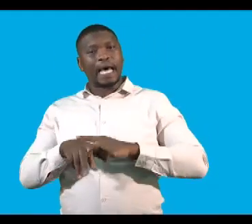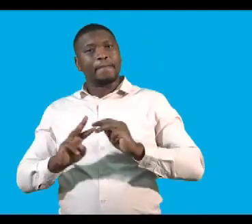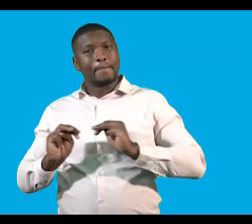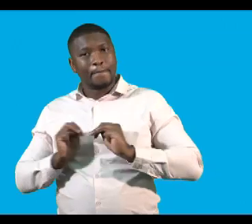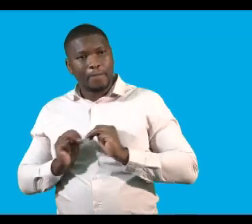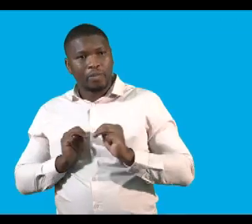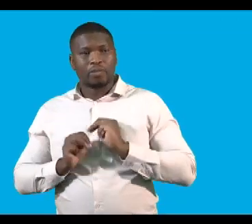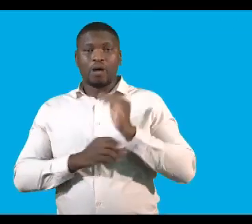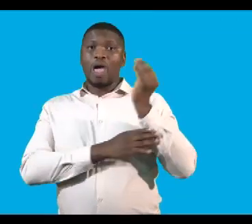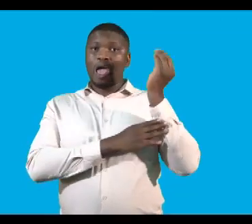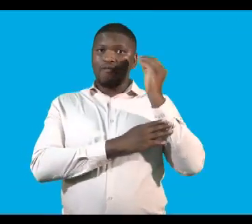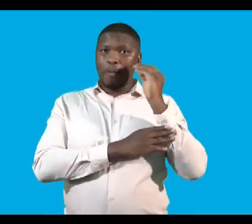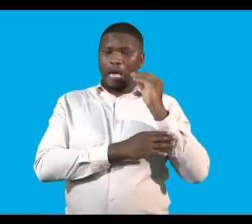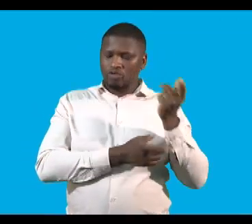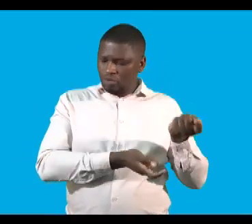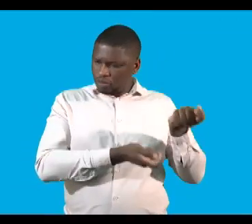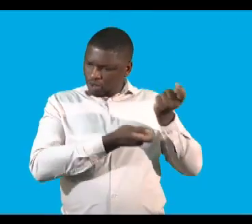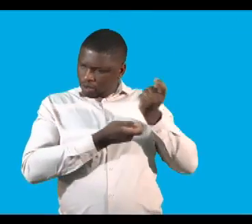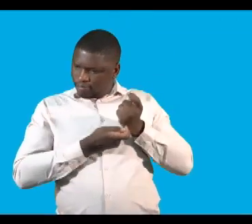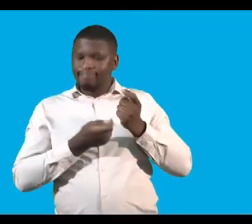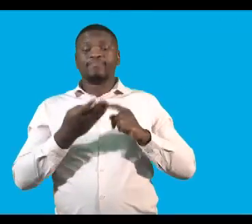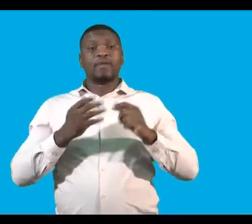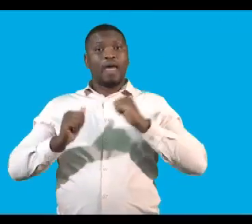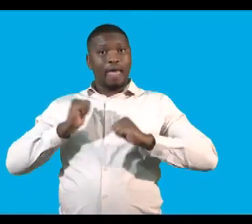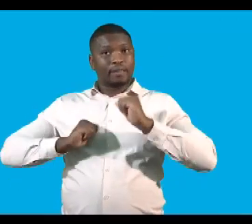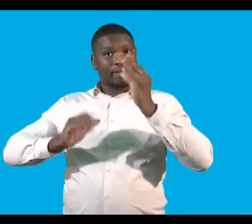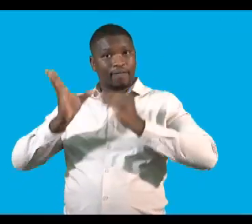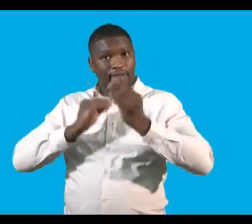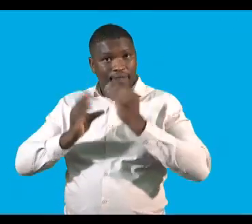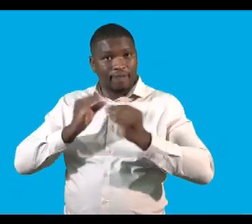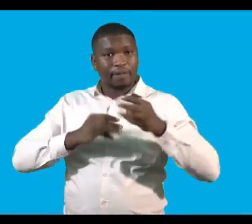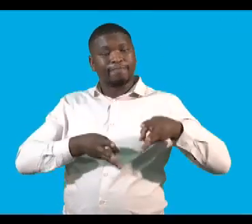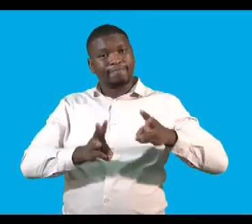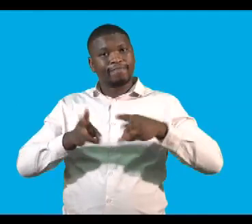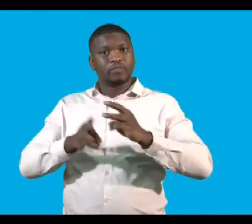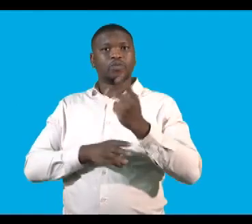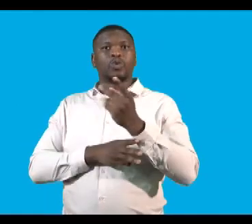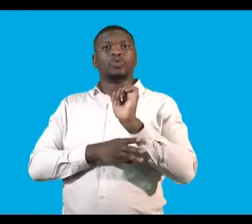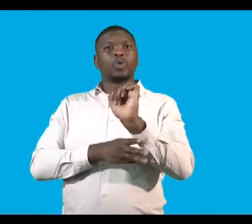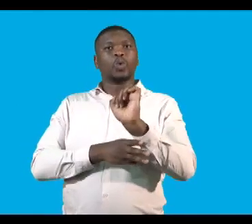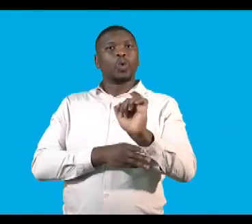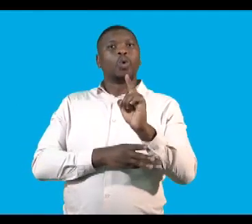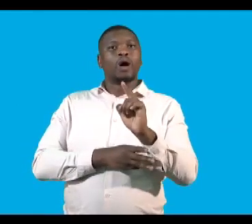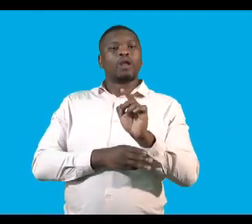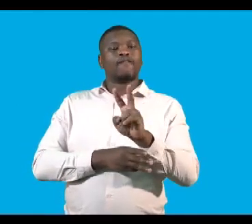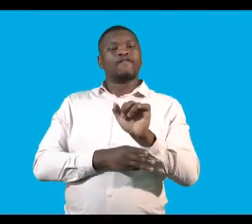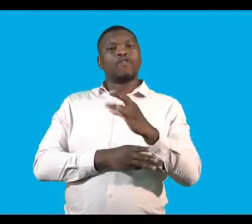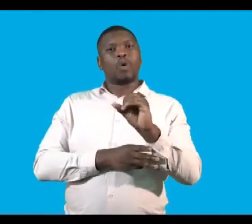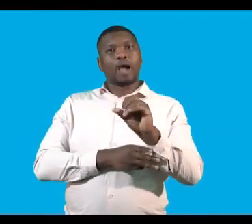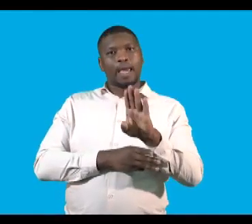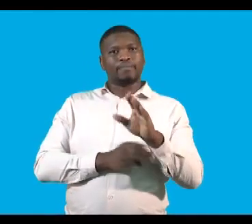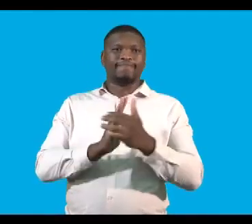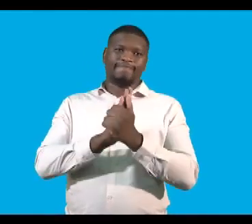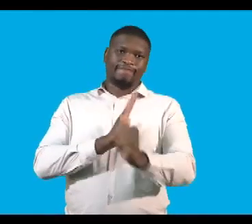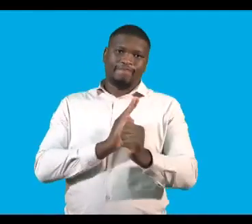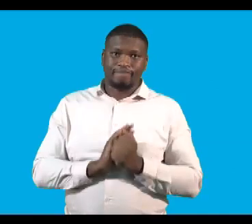skills, information retrieval skills, communication skills, active learning methods, and your vocabulary